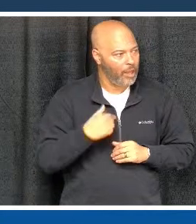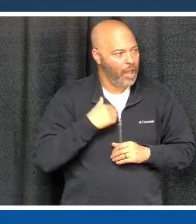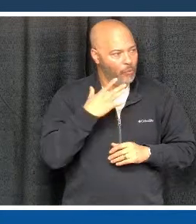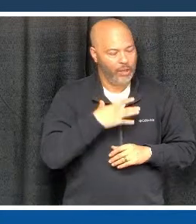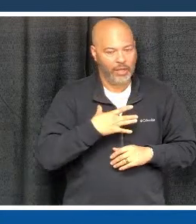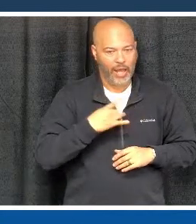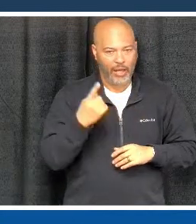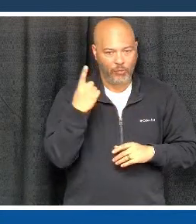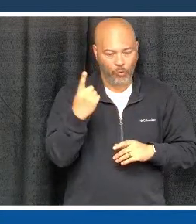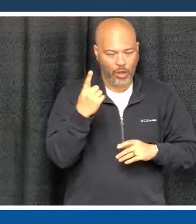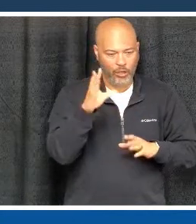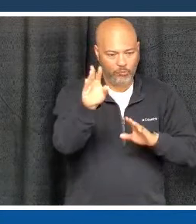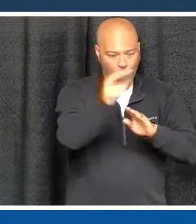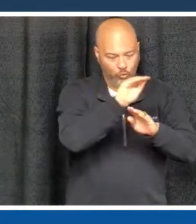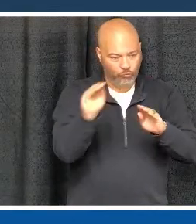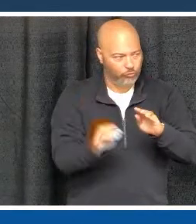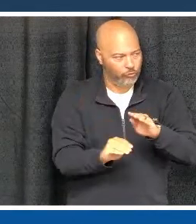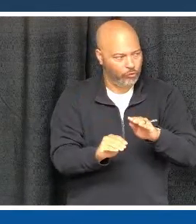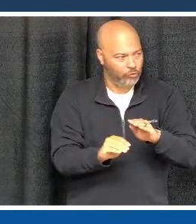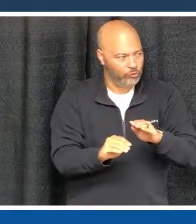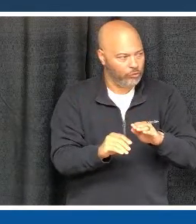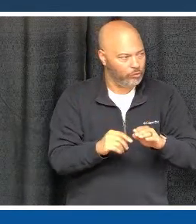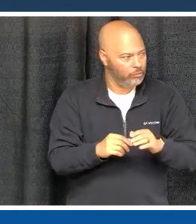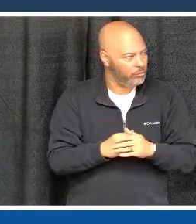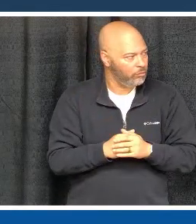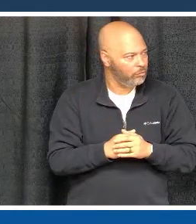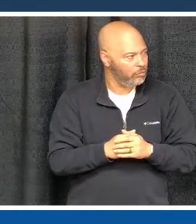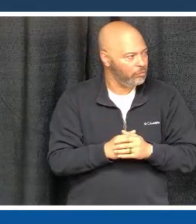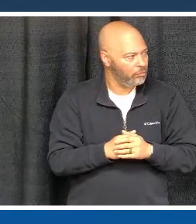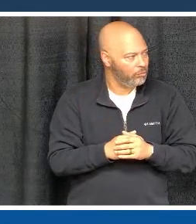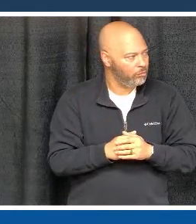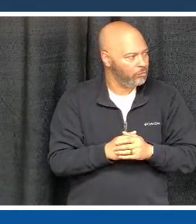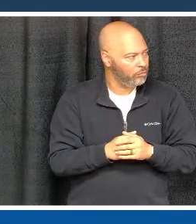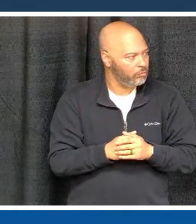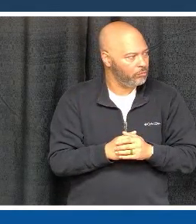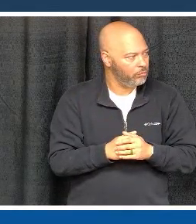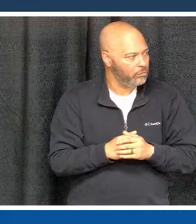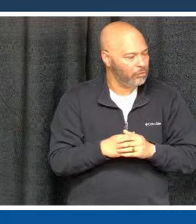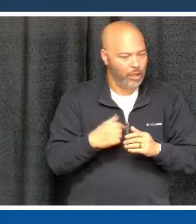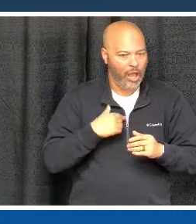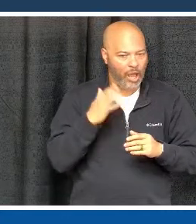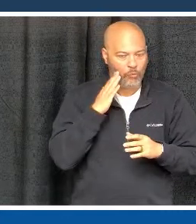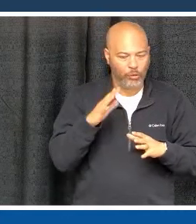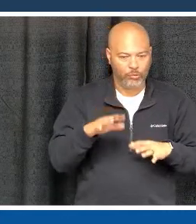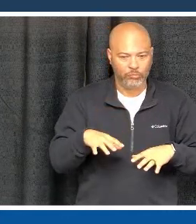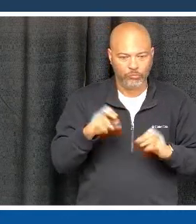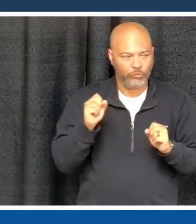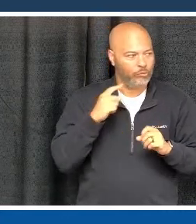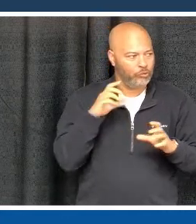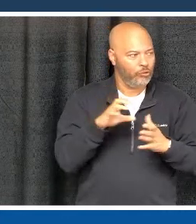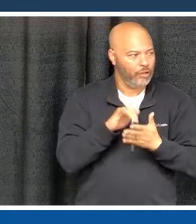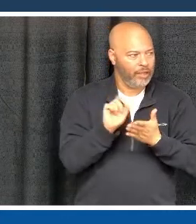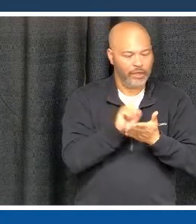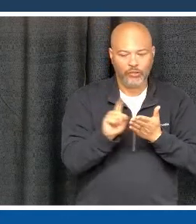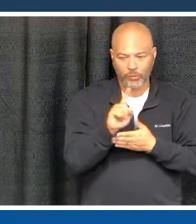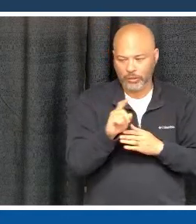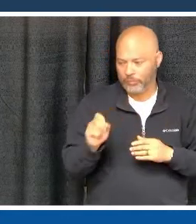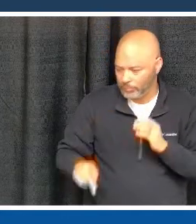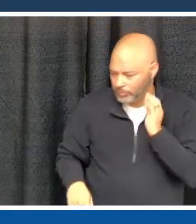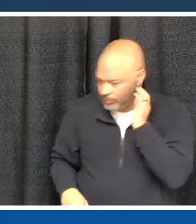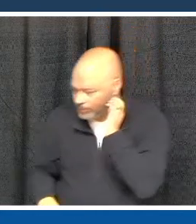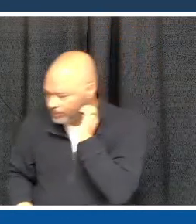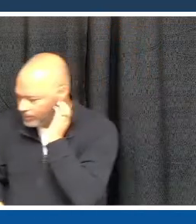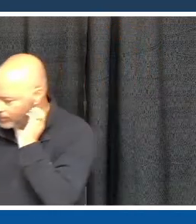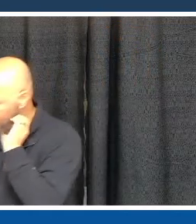like to pull one, Mayor. I just put my light on early. Okay, well, we'll take that up next week. Okay, thank you.